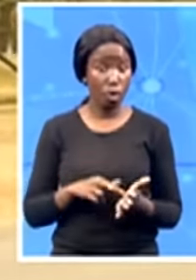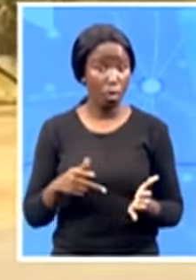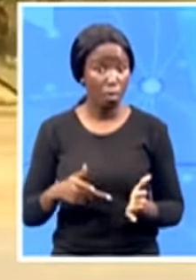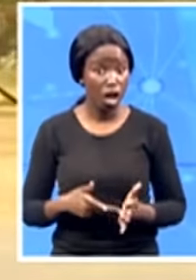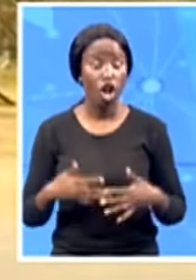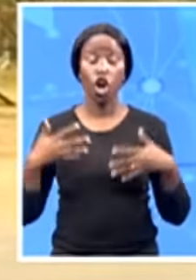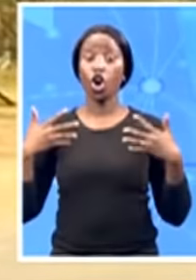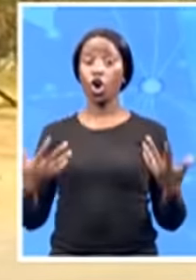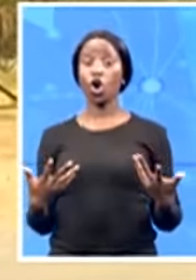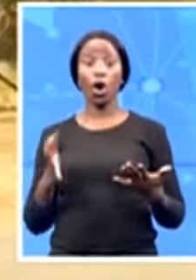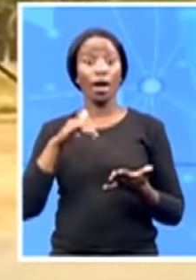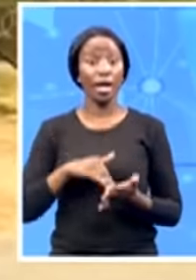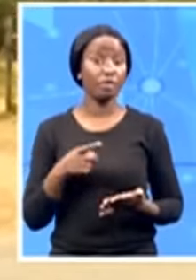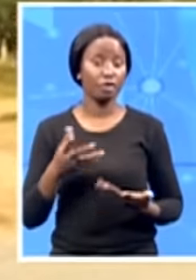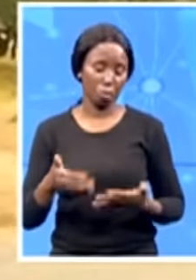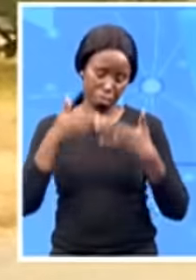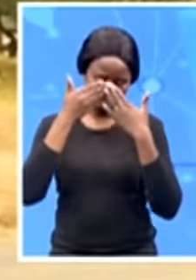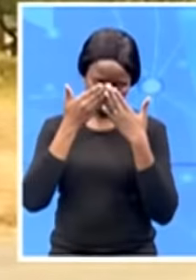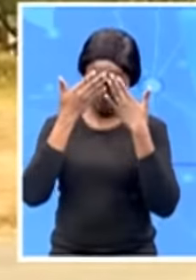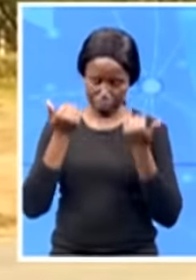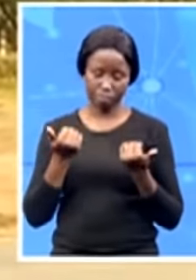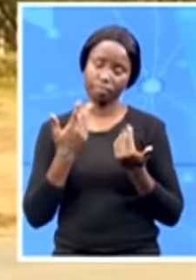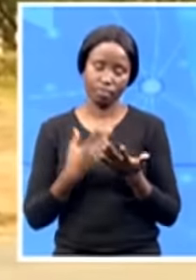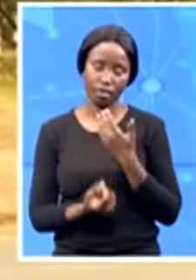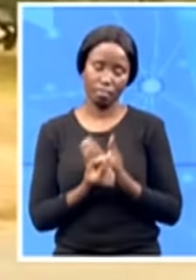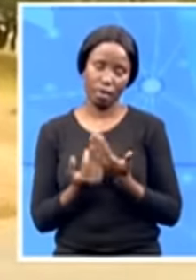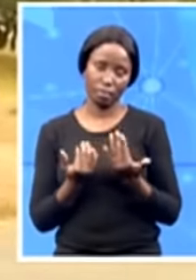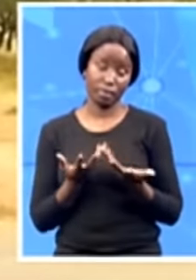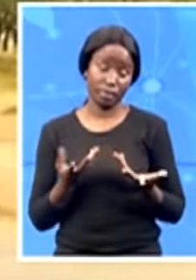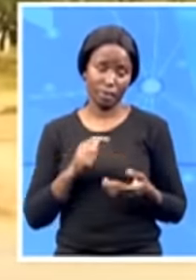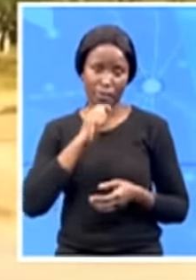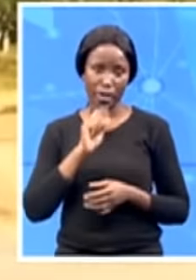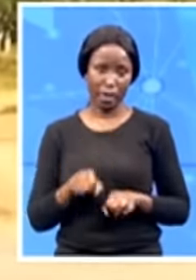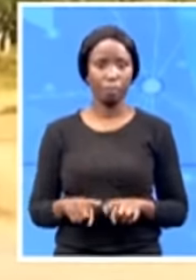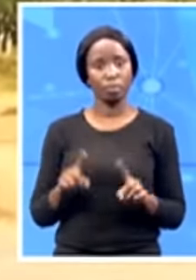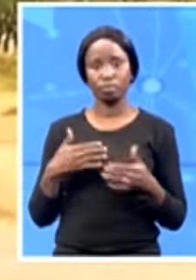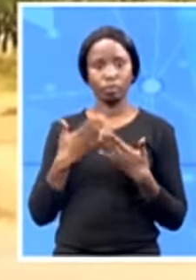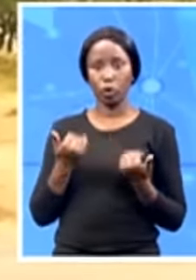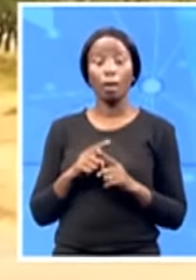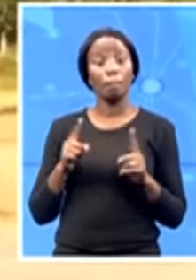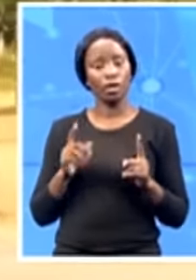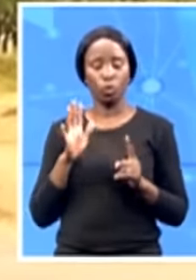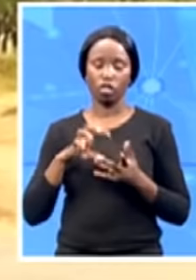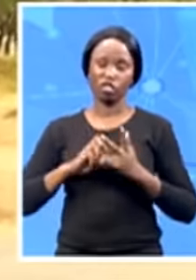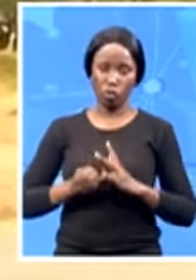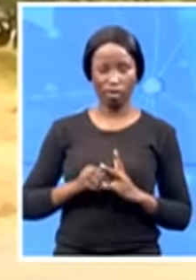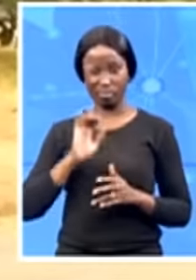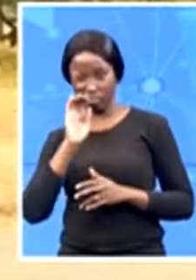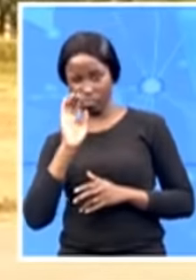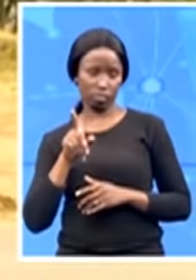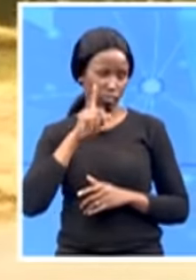through here from this morning, we're uncertain, but we will be trying to speak to them. Edward Zuma is